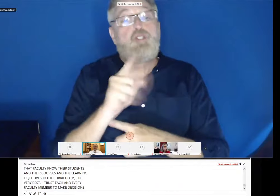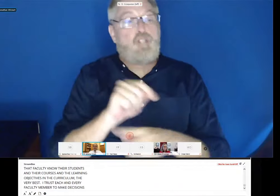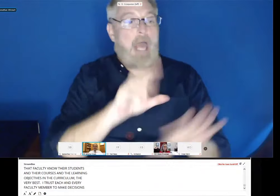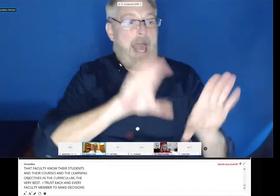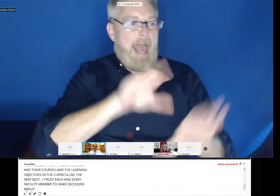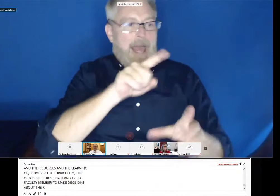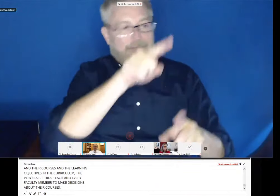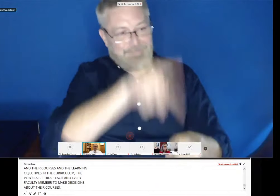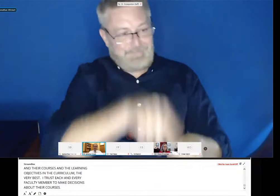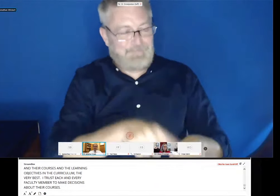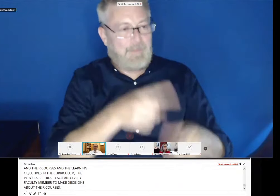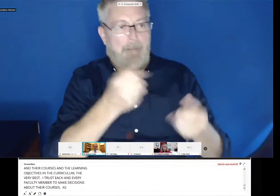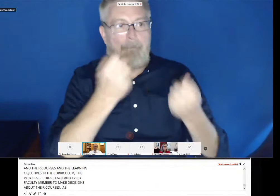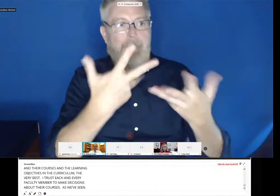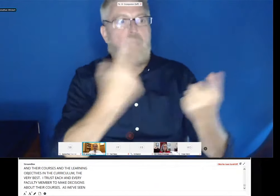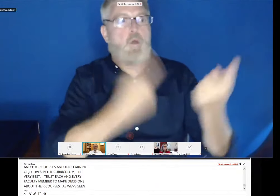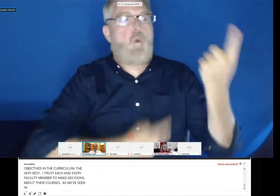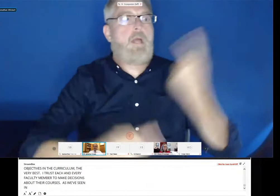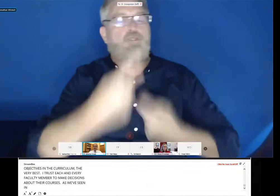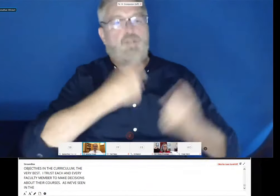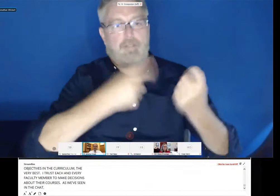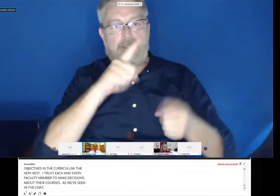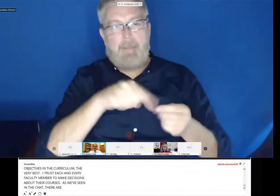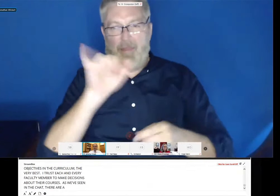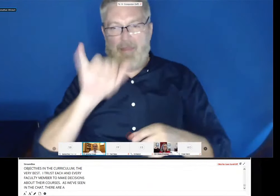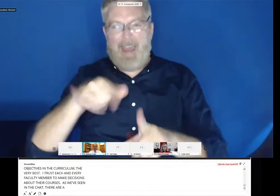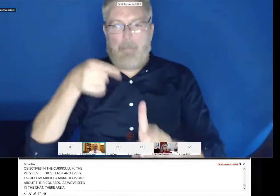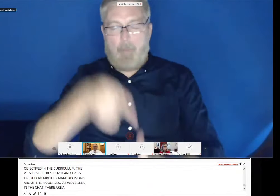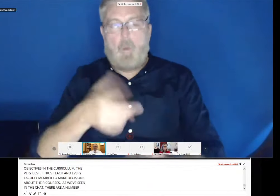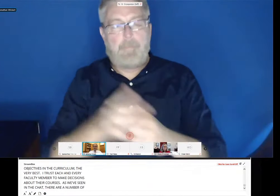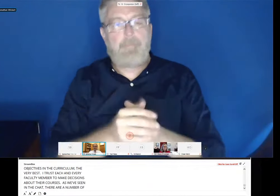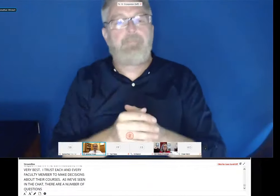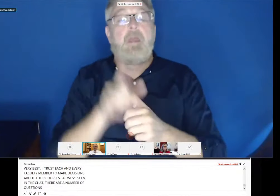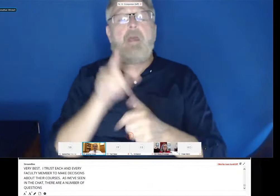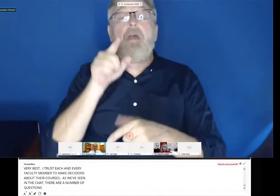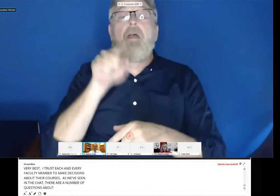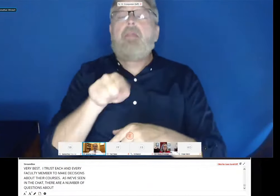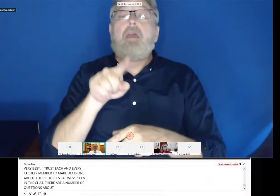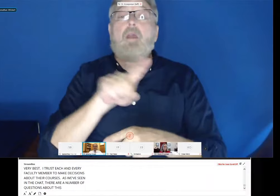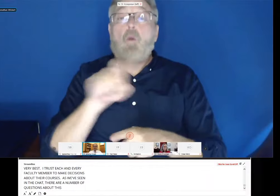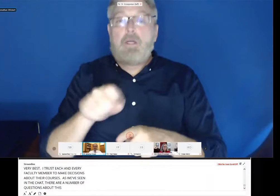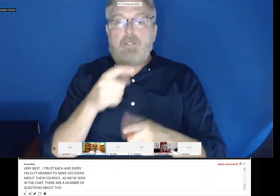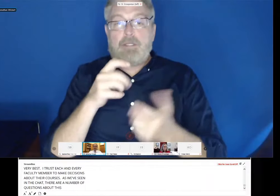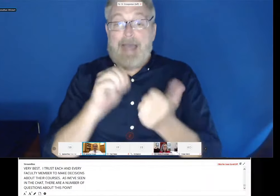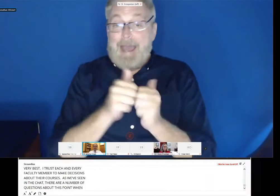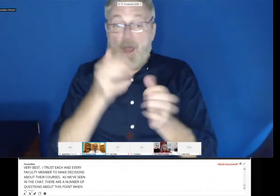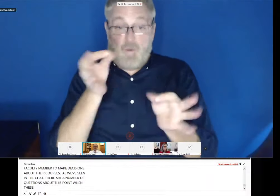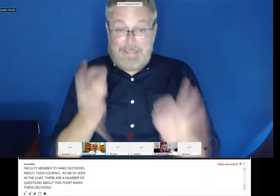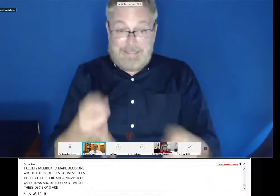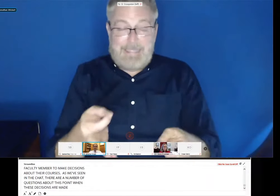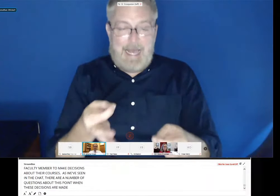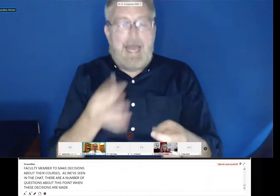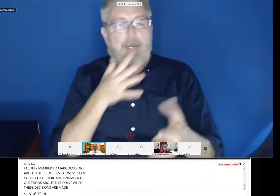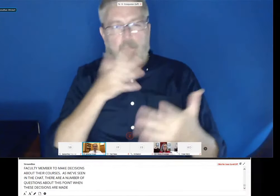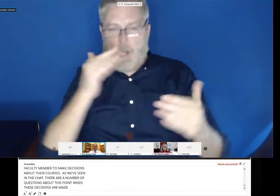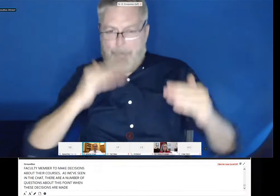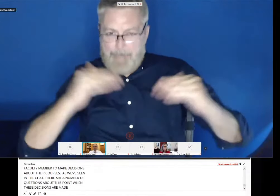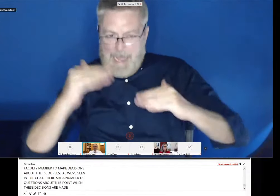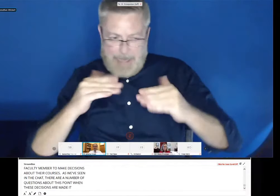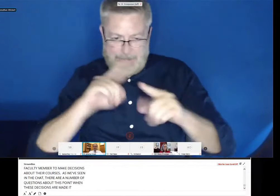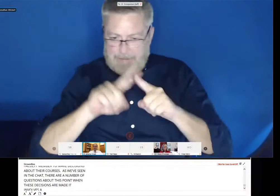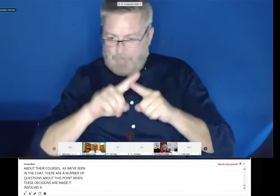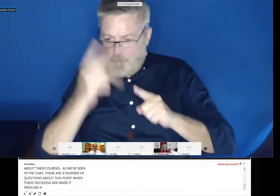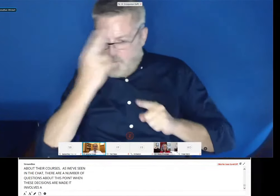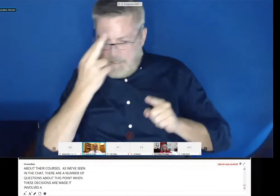of questions on this point. And when these decisions are made, it really involves a balance of multiple factors.